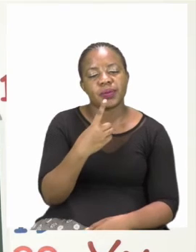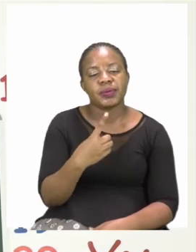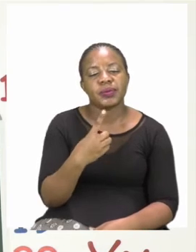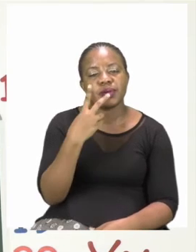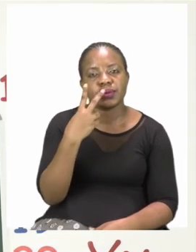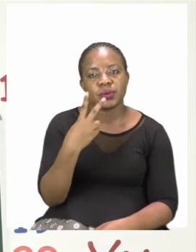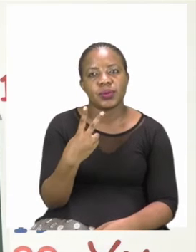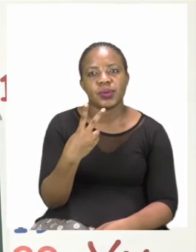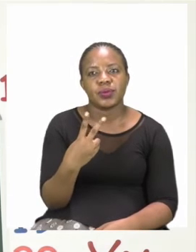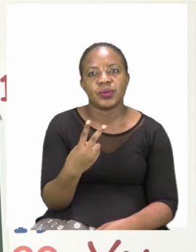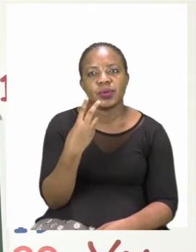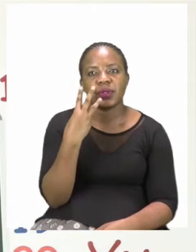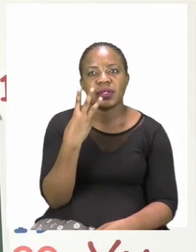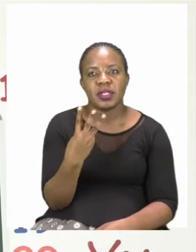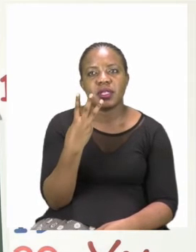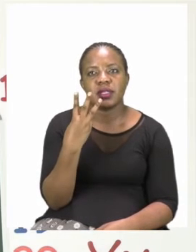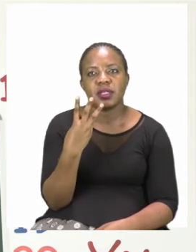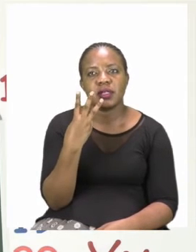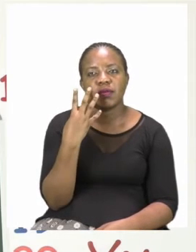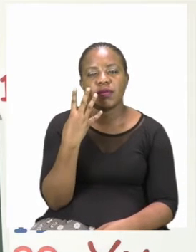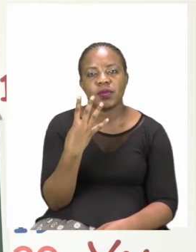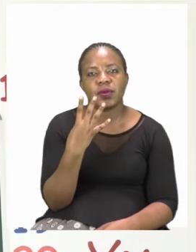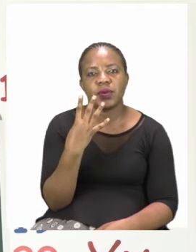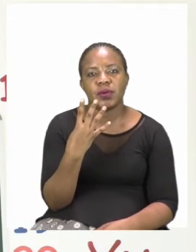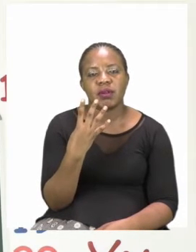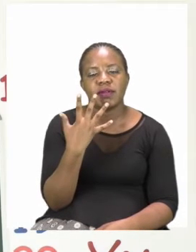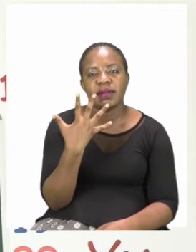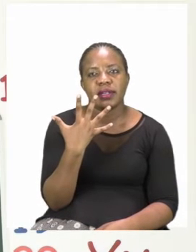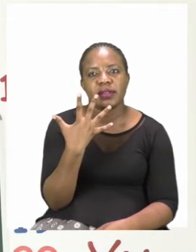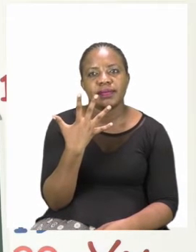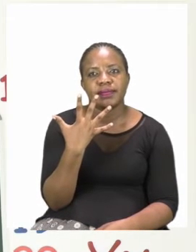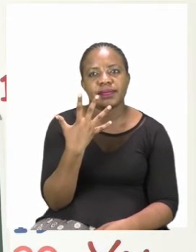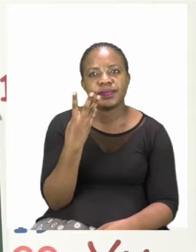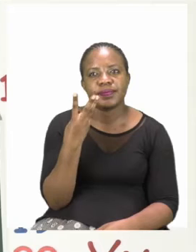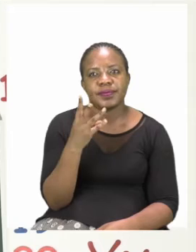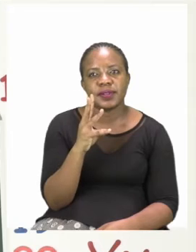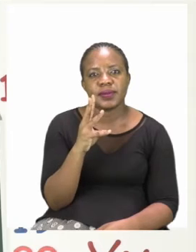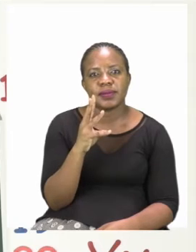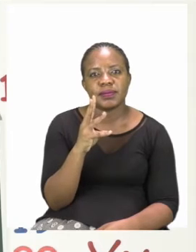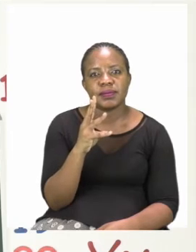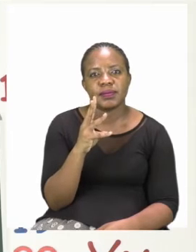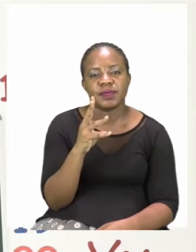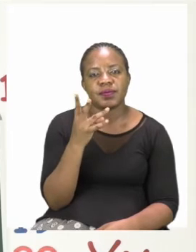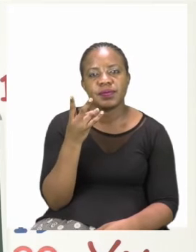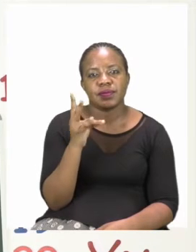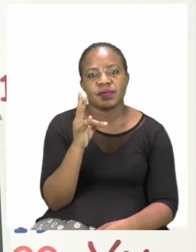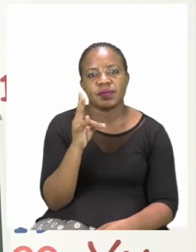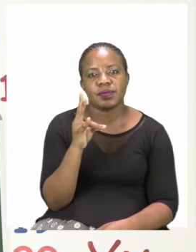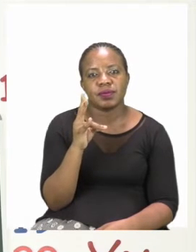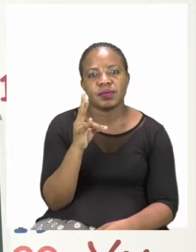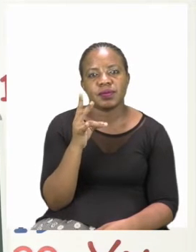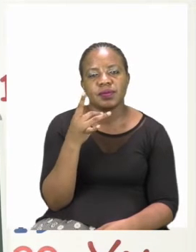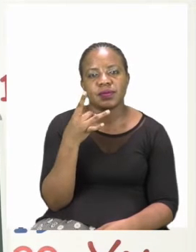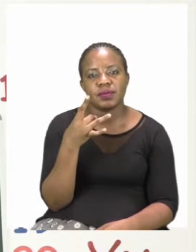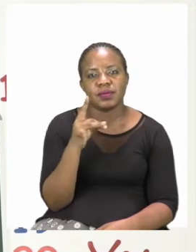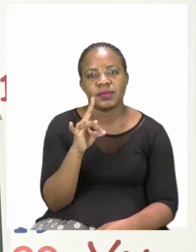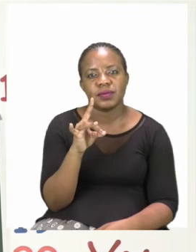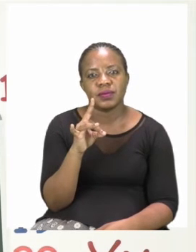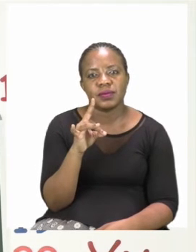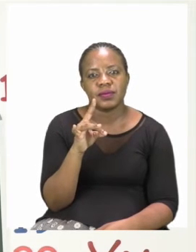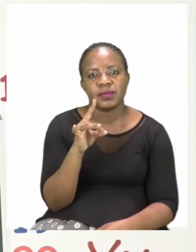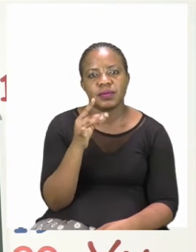painting. Now, what you can see is a body, and it is going to be our job